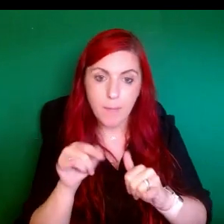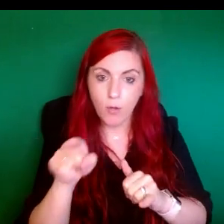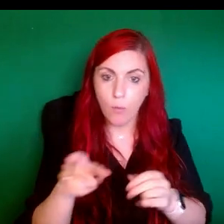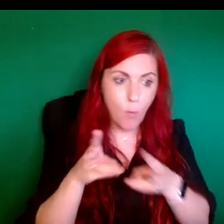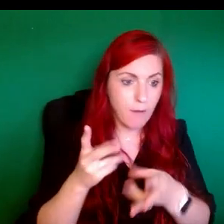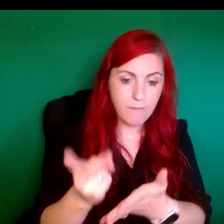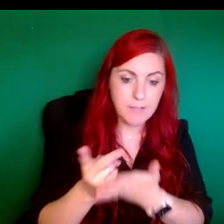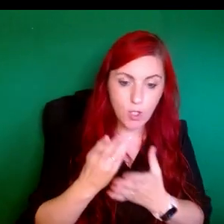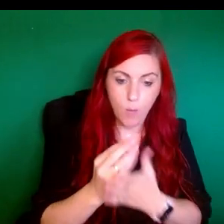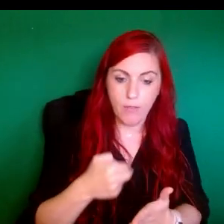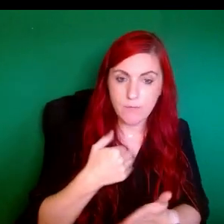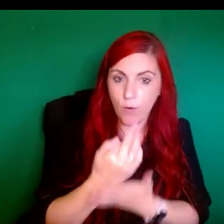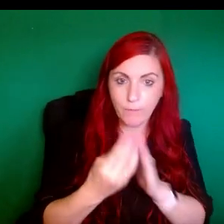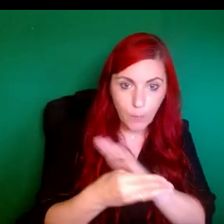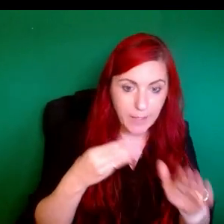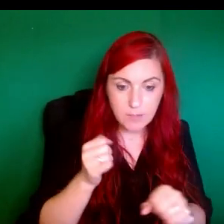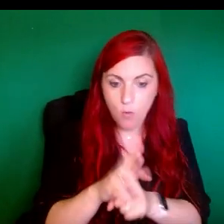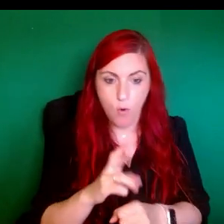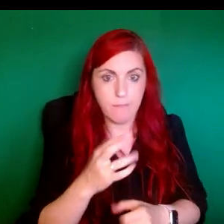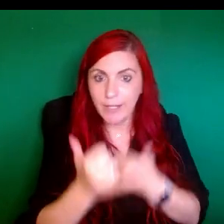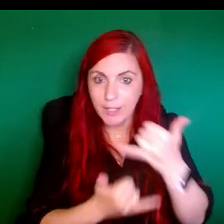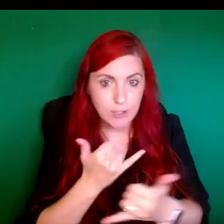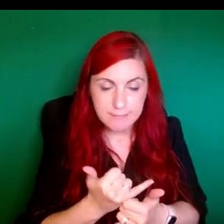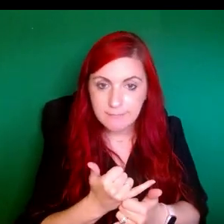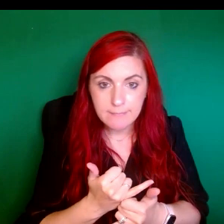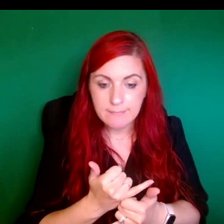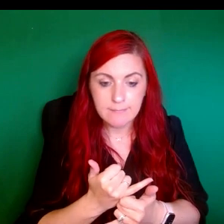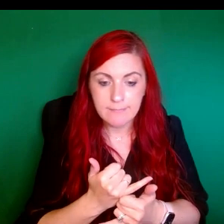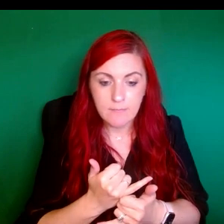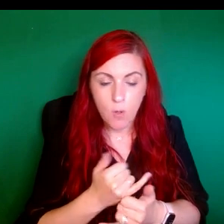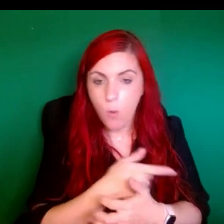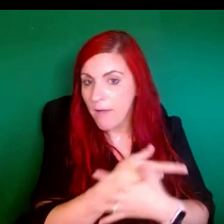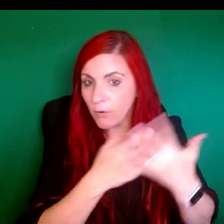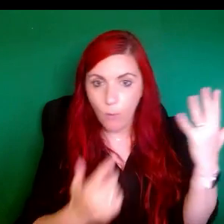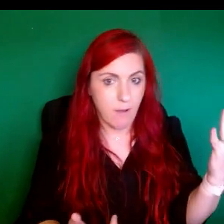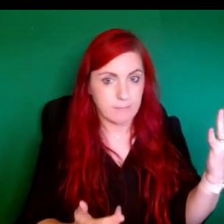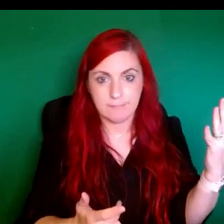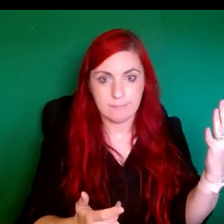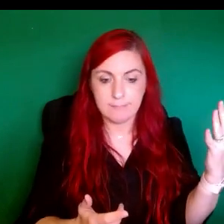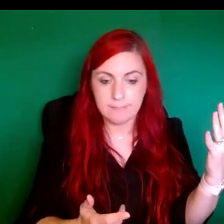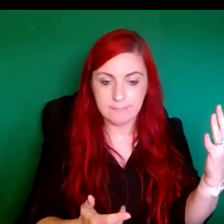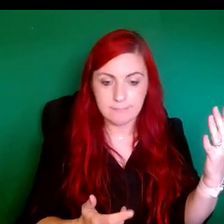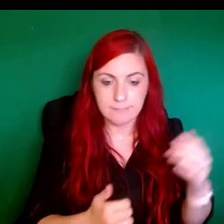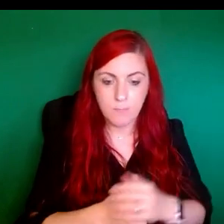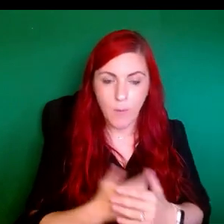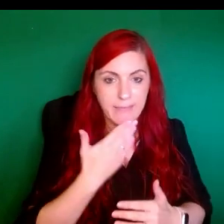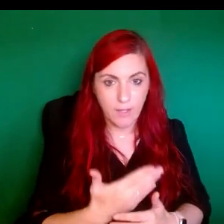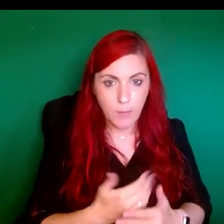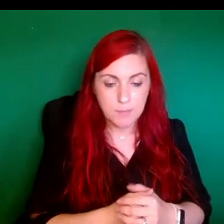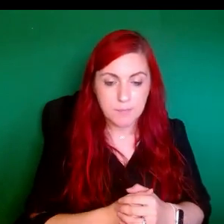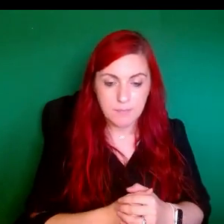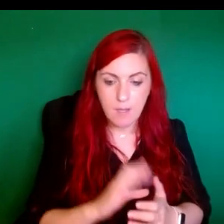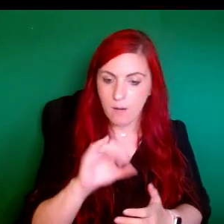nutritious meal, whether you've worked or volunteered with us for a few weeks or for several years, we thank you sincerely.